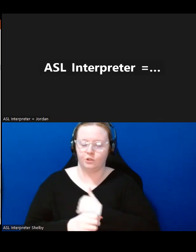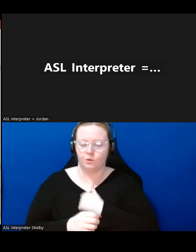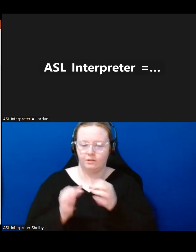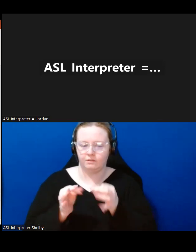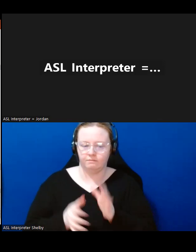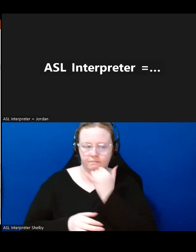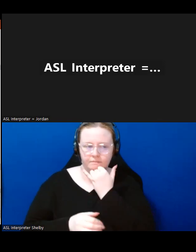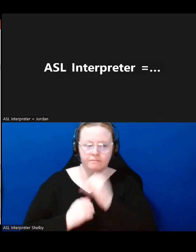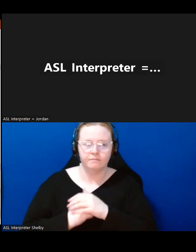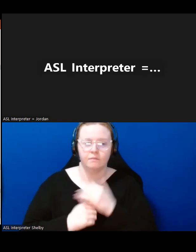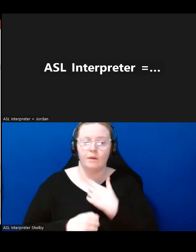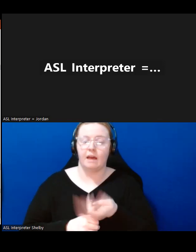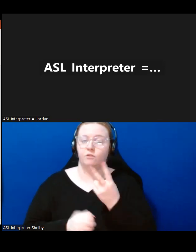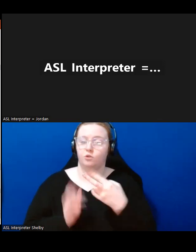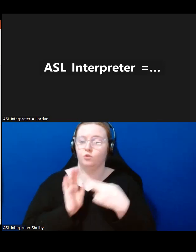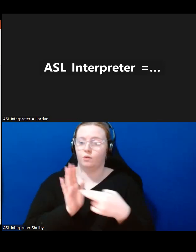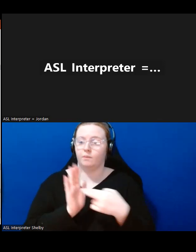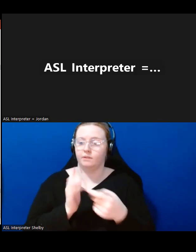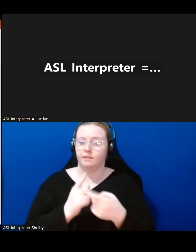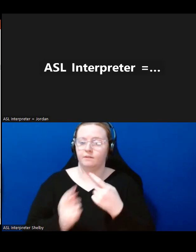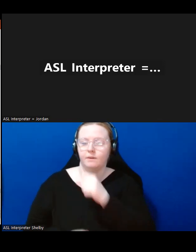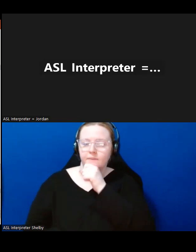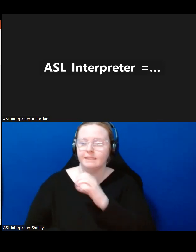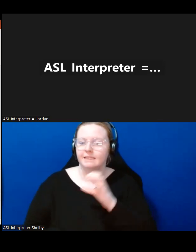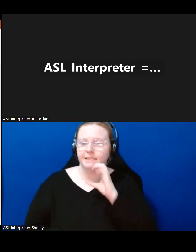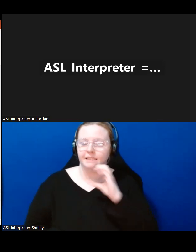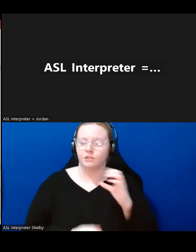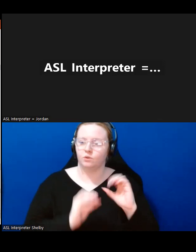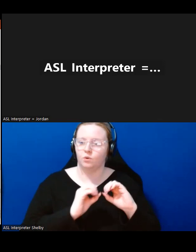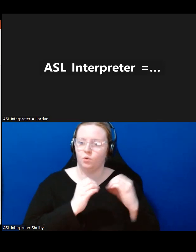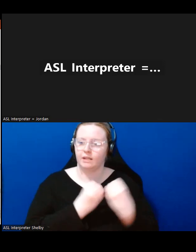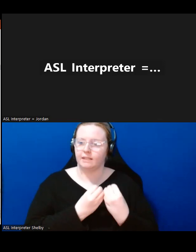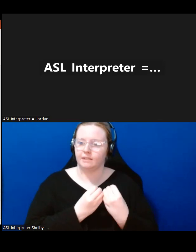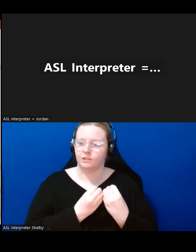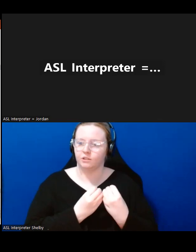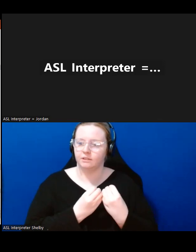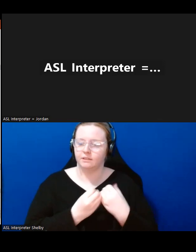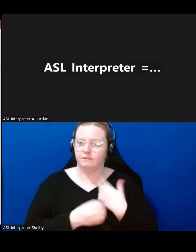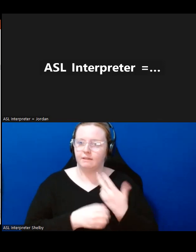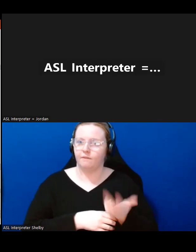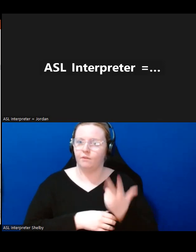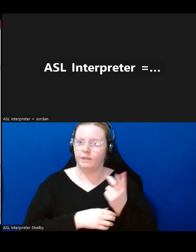have two reps from senior serving organizations, or three actually, on